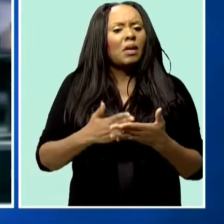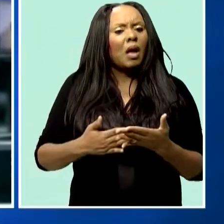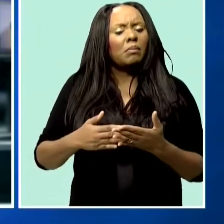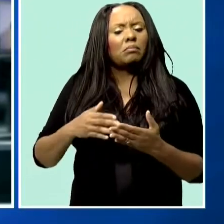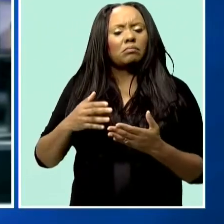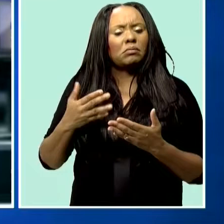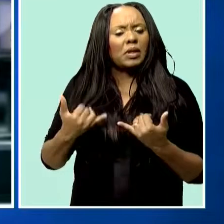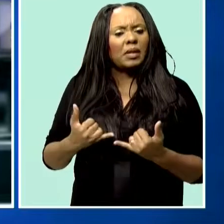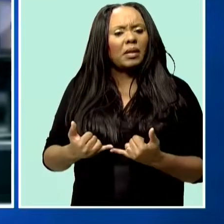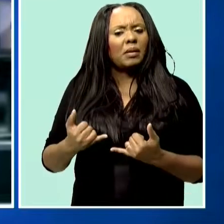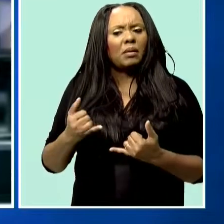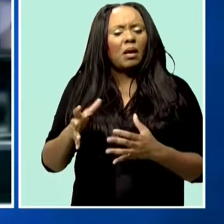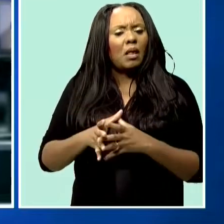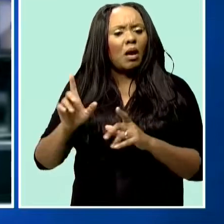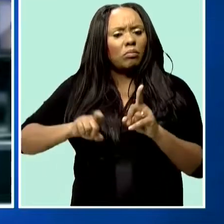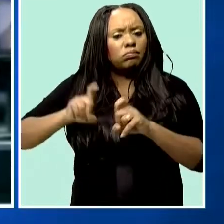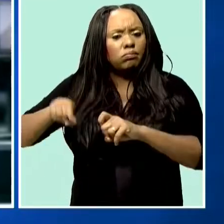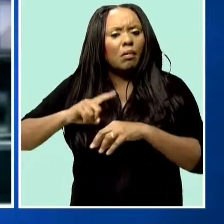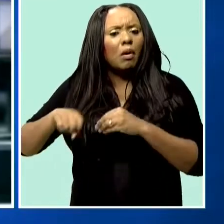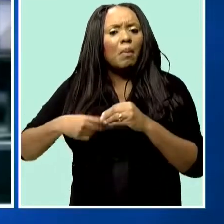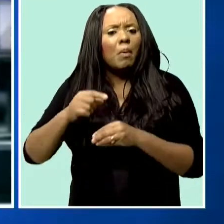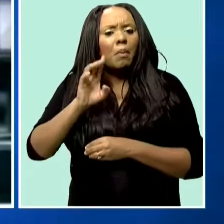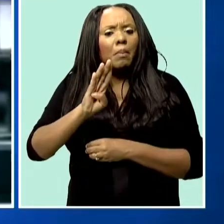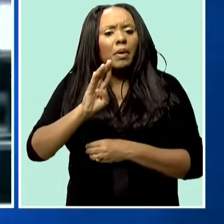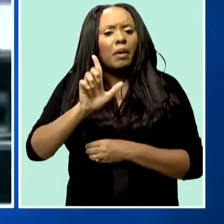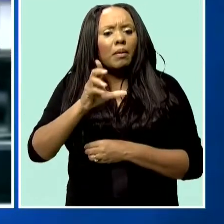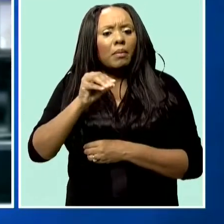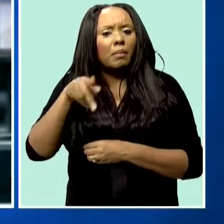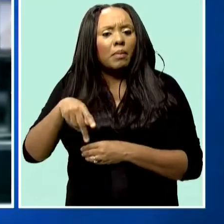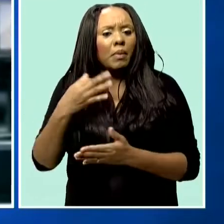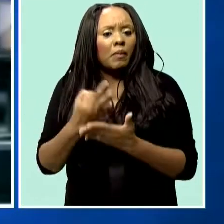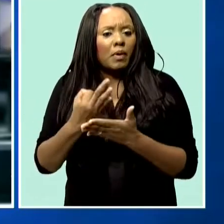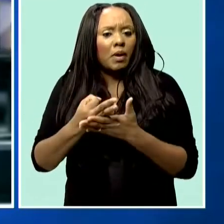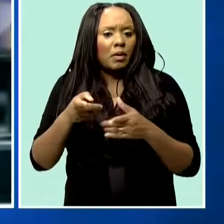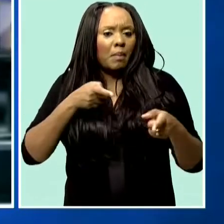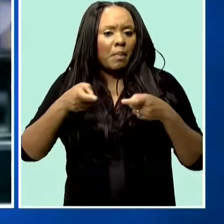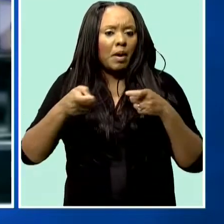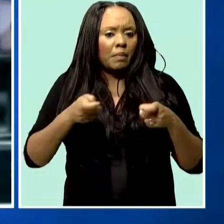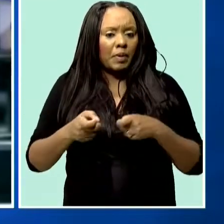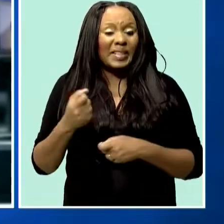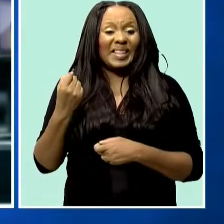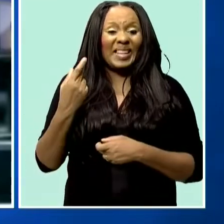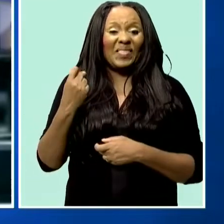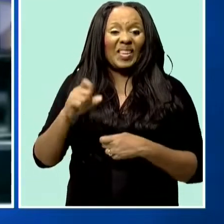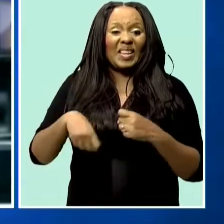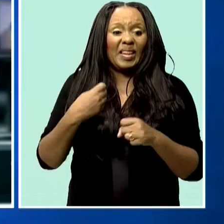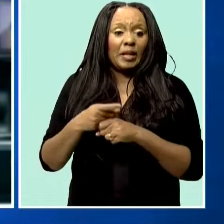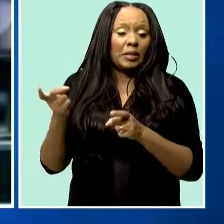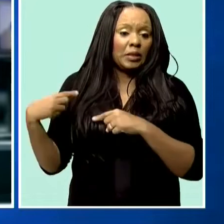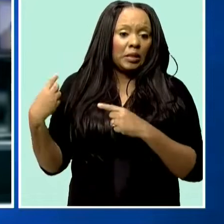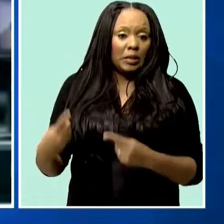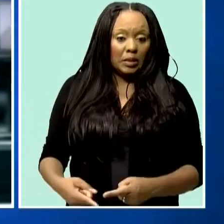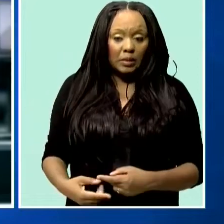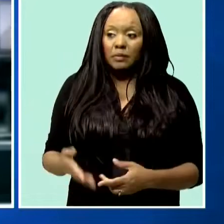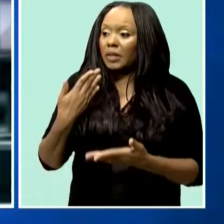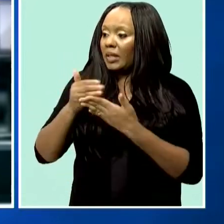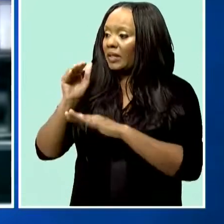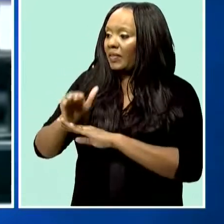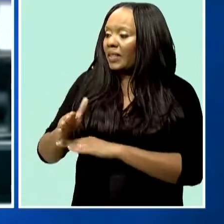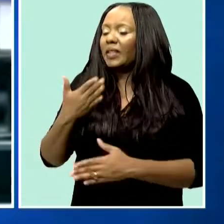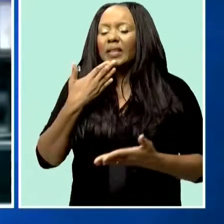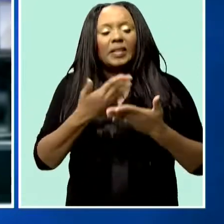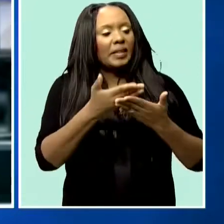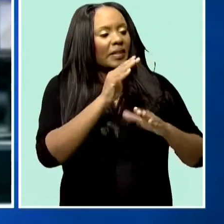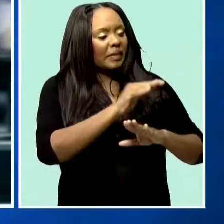questions about the company's financial management over the past 11 years in the context of the increase now being requested. Good evening, Ryan. Well, good